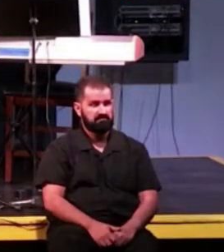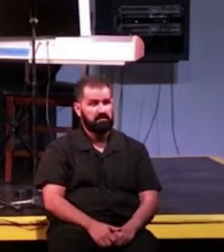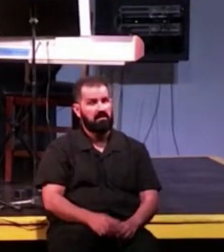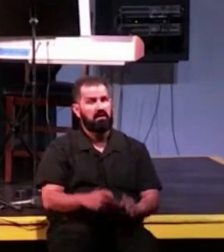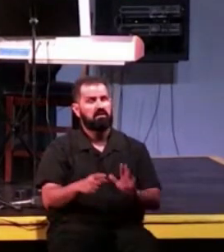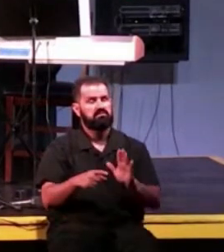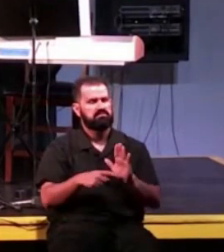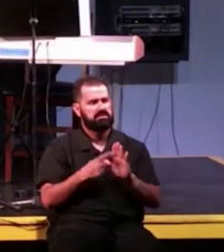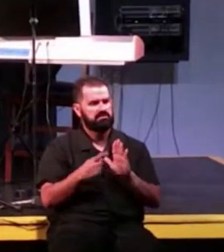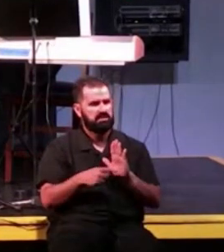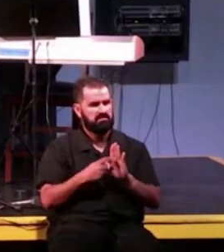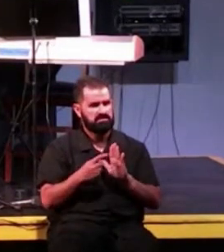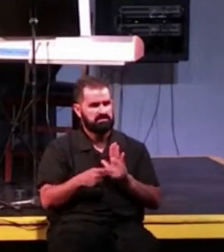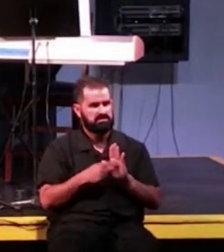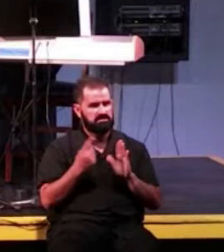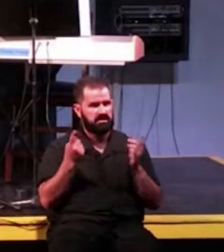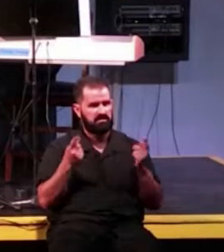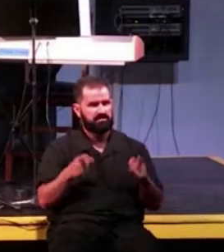Sometimes